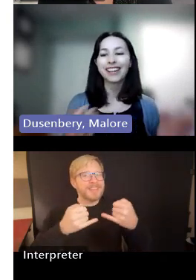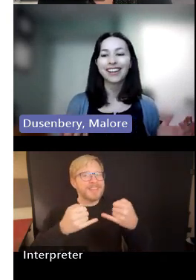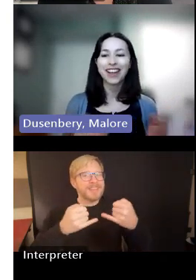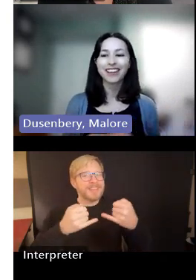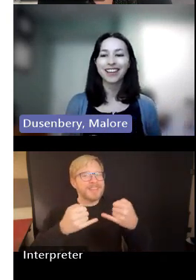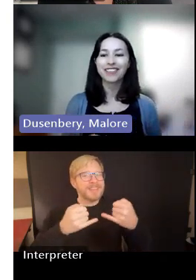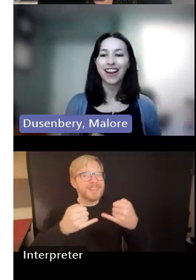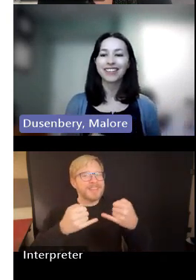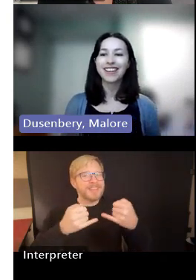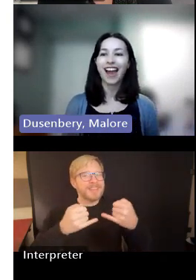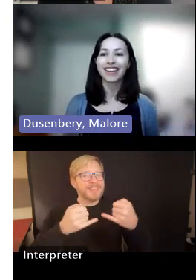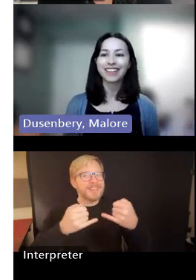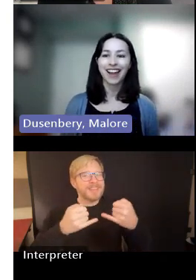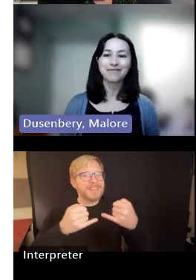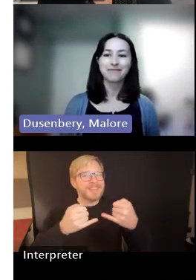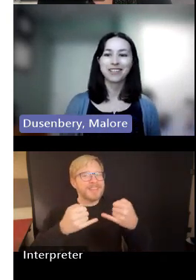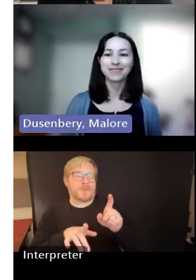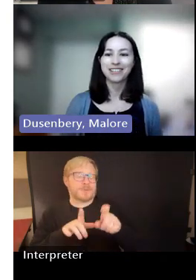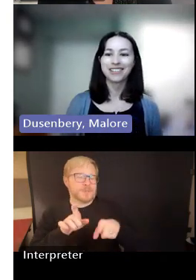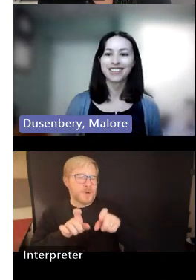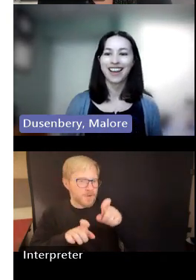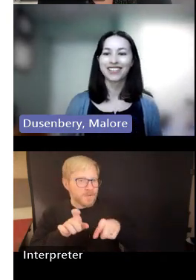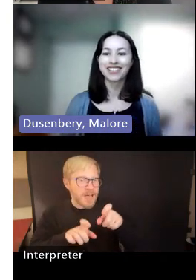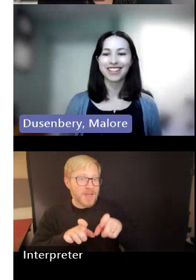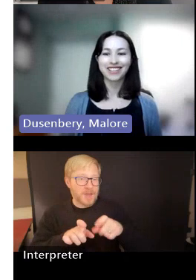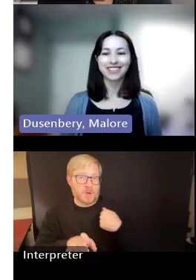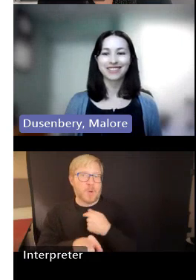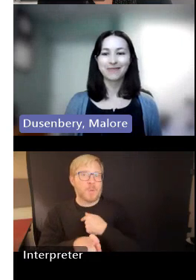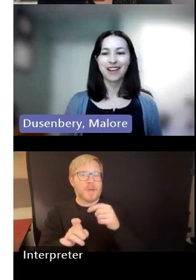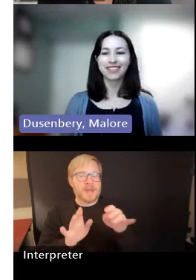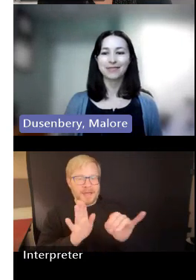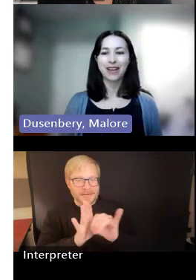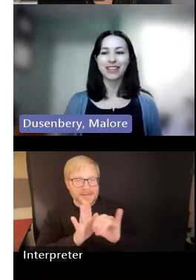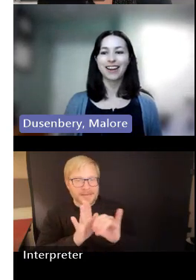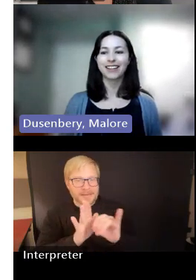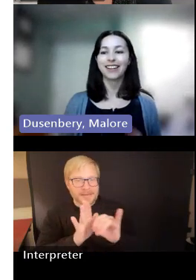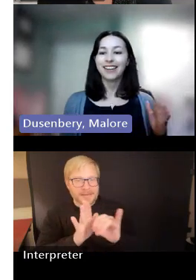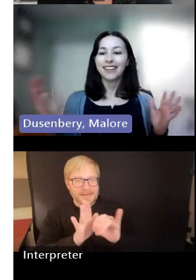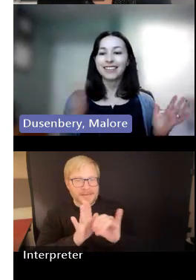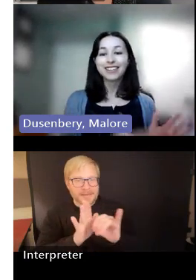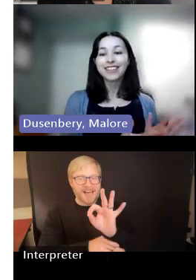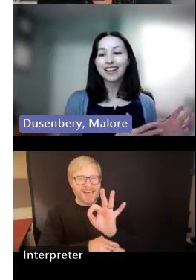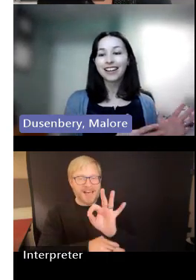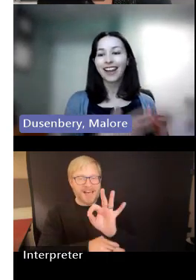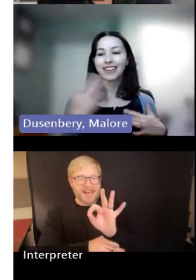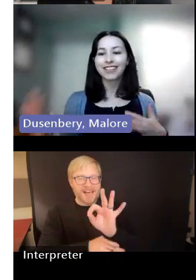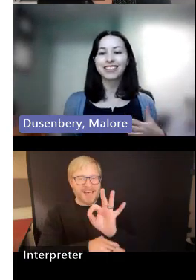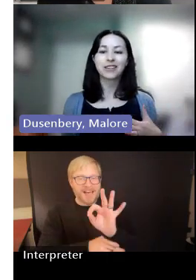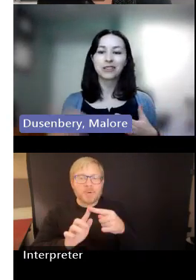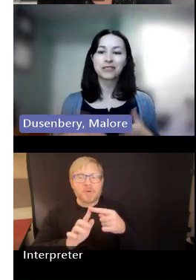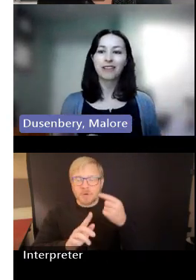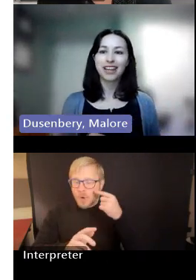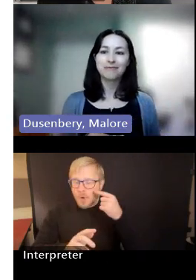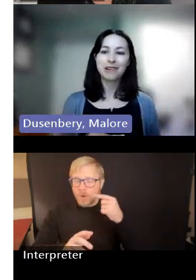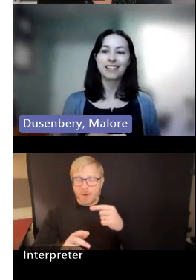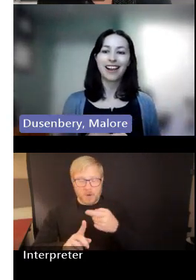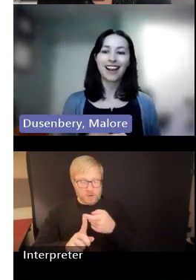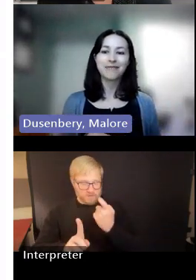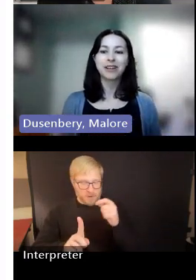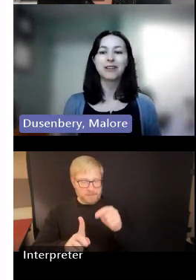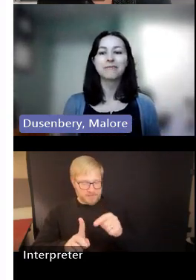but we identified 9 guiding principles for justice responses based on the study and the stakeholder